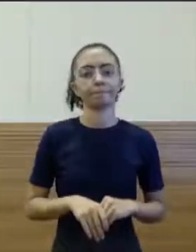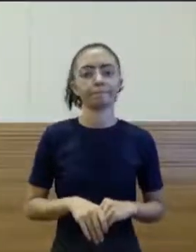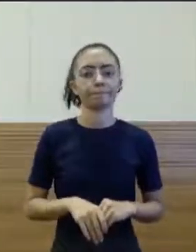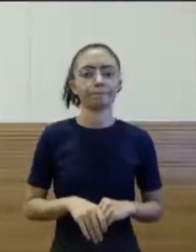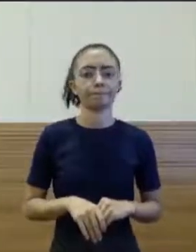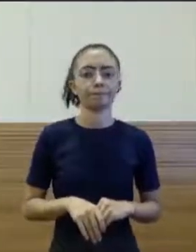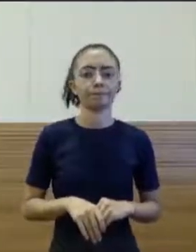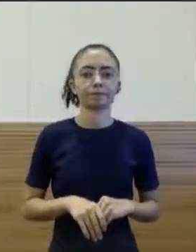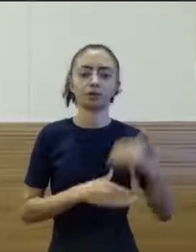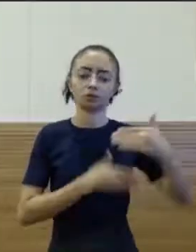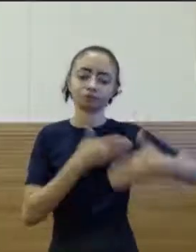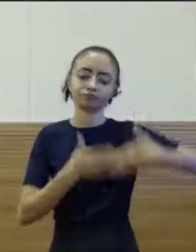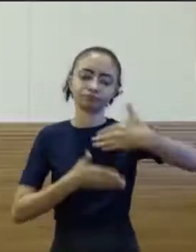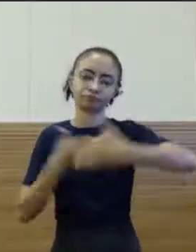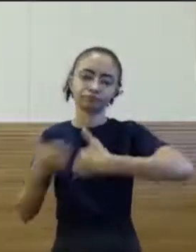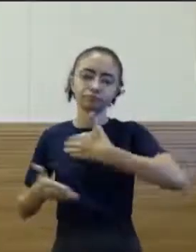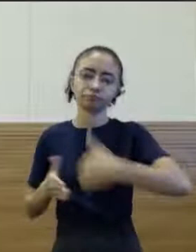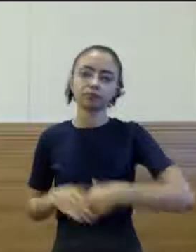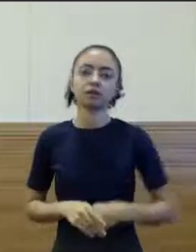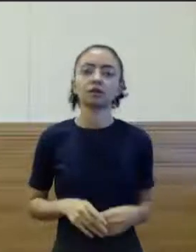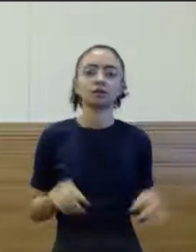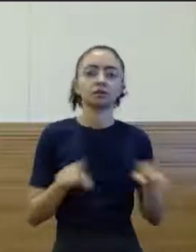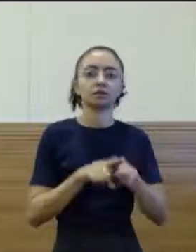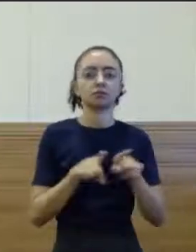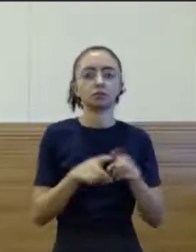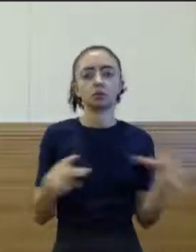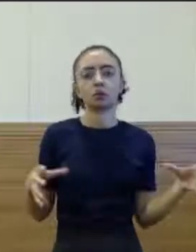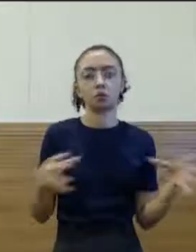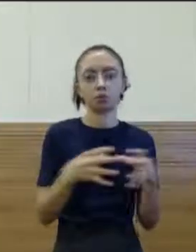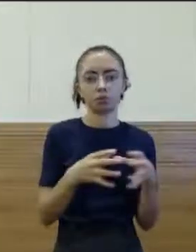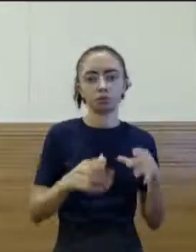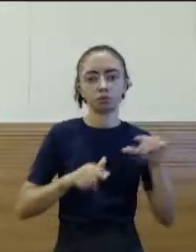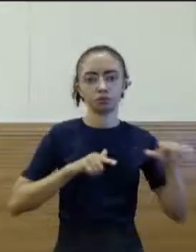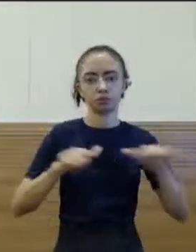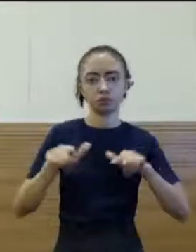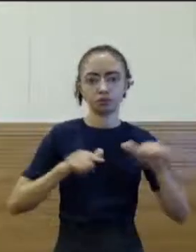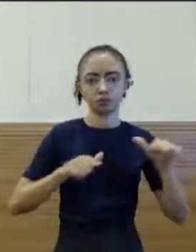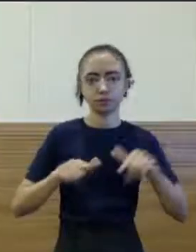of this process, of this work group. Apologies. And,